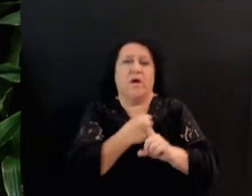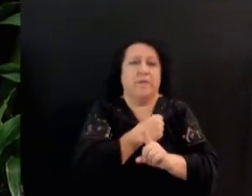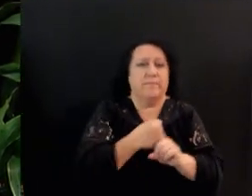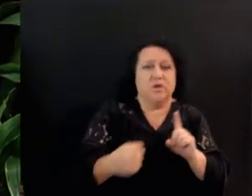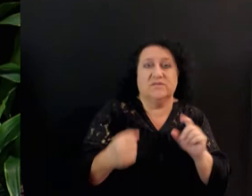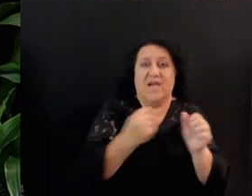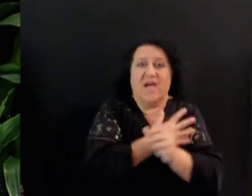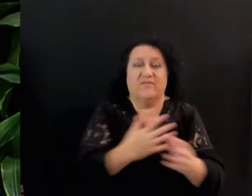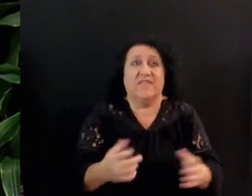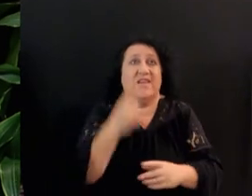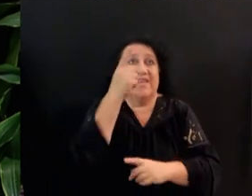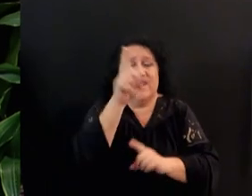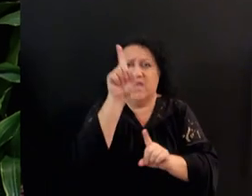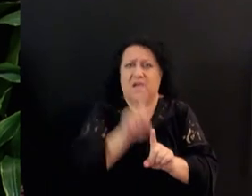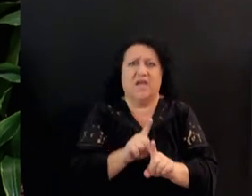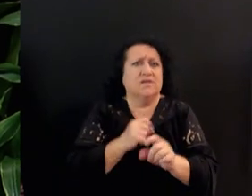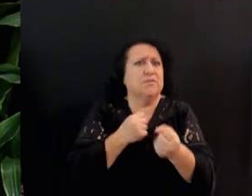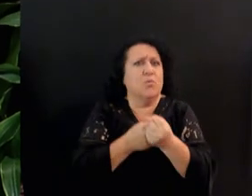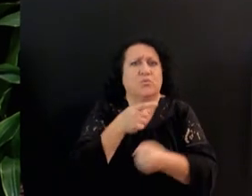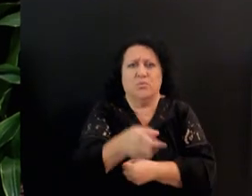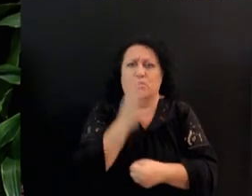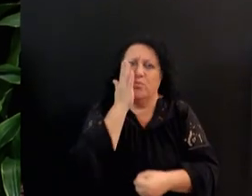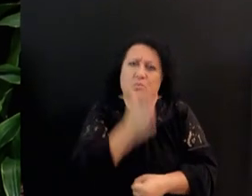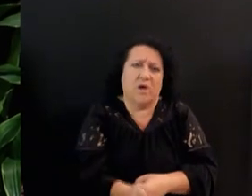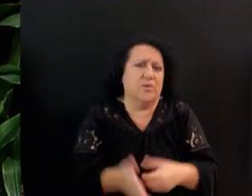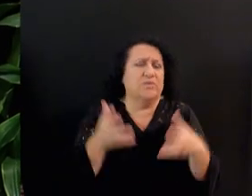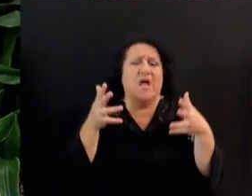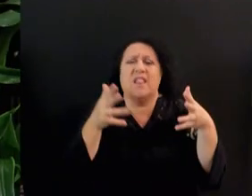he will not leave you in the wilderness.